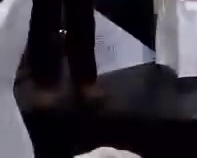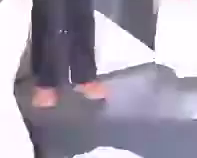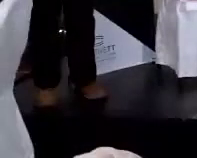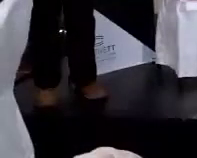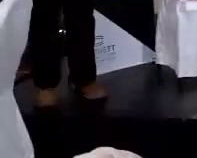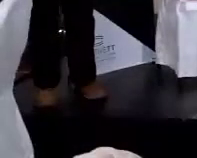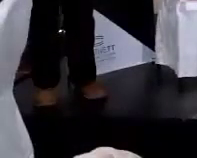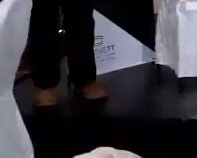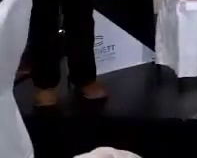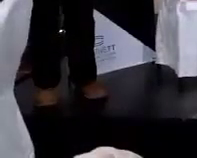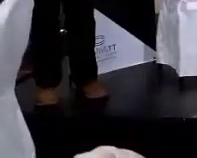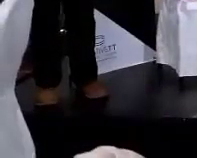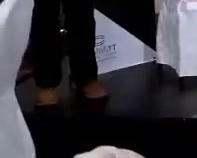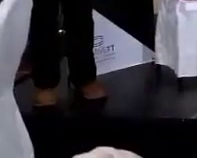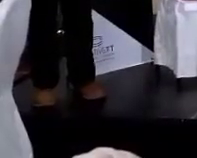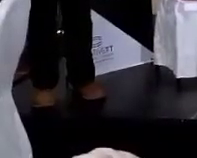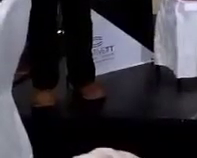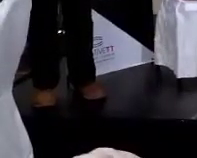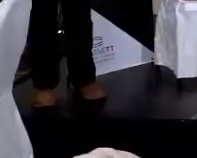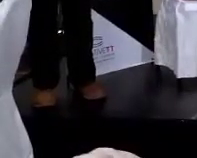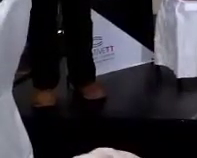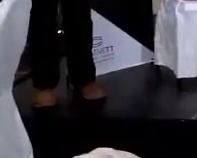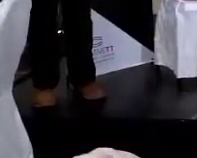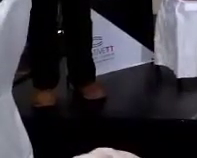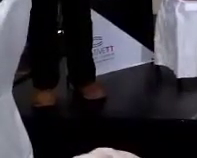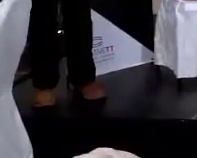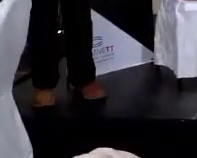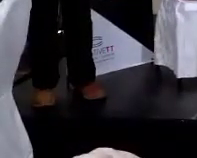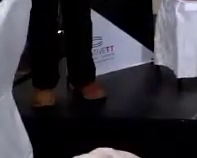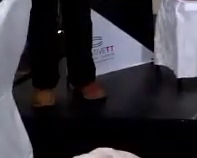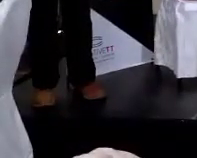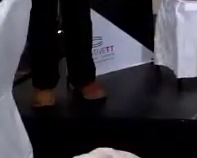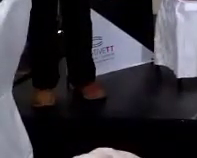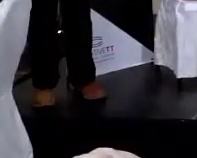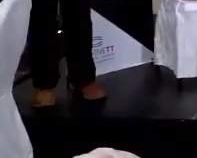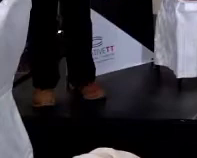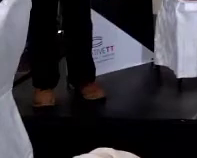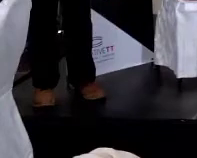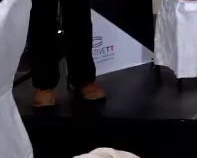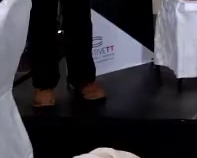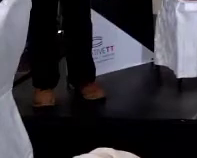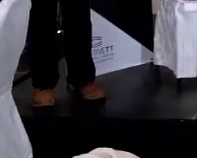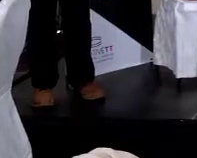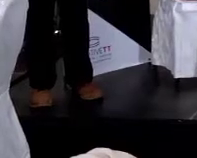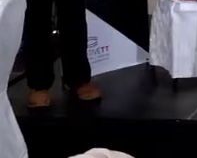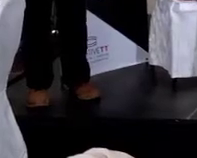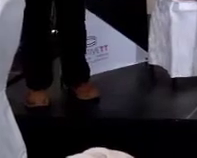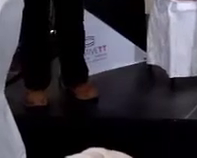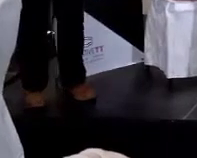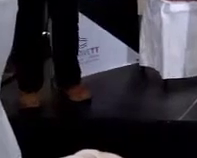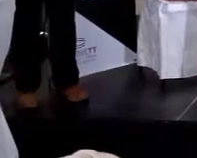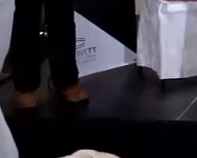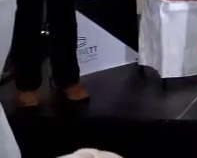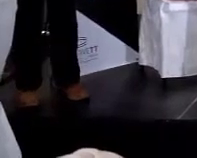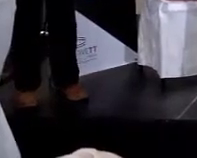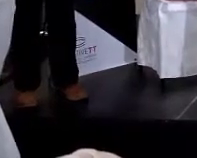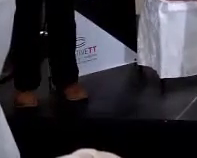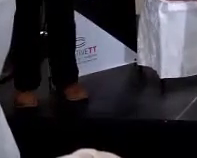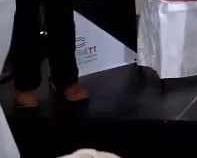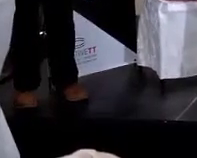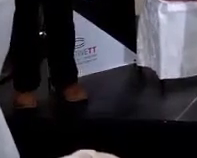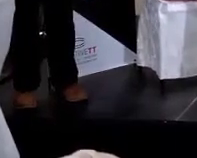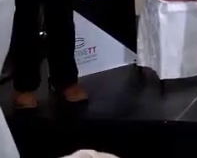So welcome, everyone. We are very, very excited to have you all here, and we're looking forward to a very engaging and exciting session. So let's start.